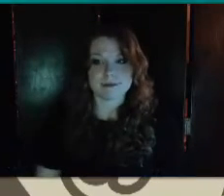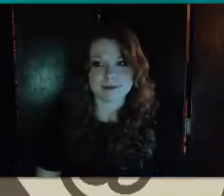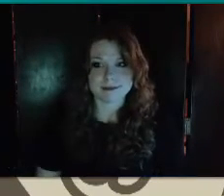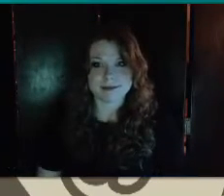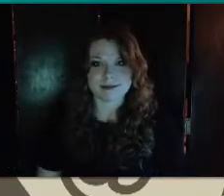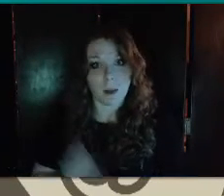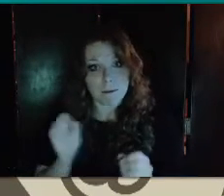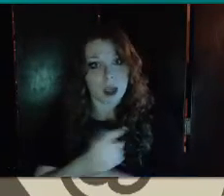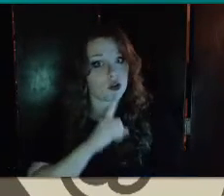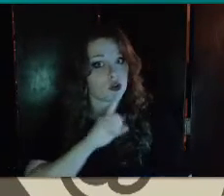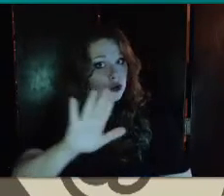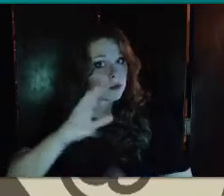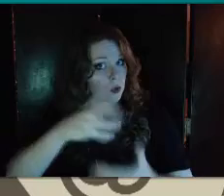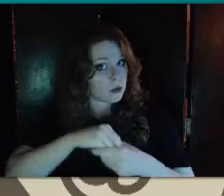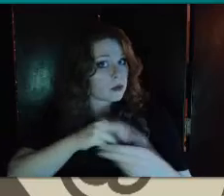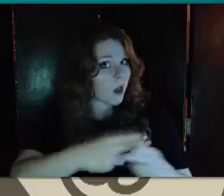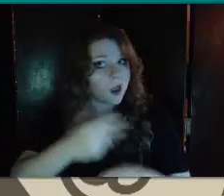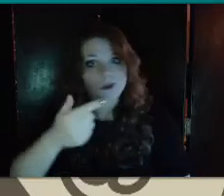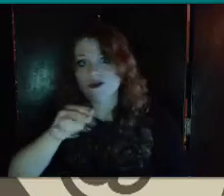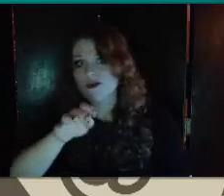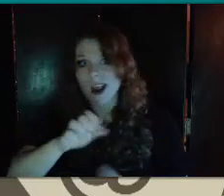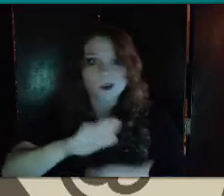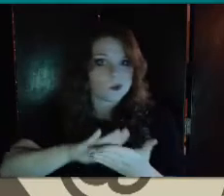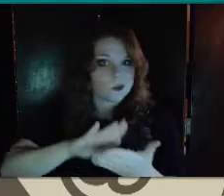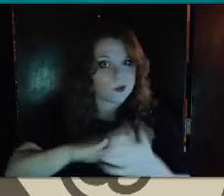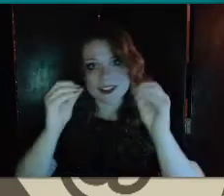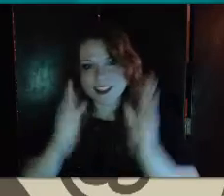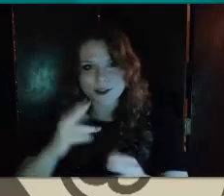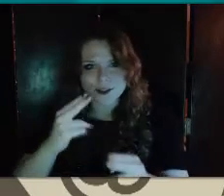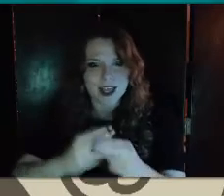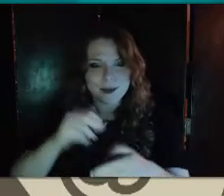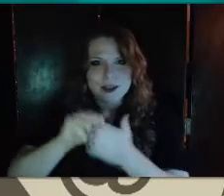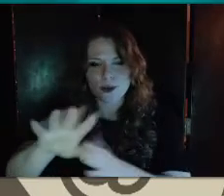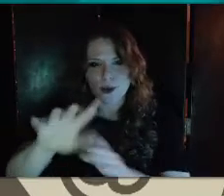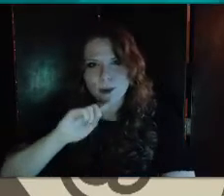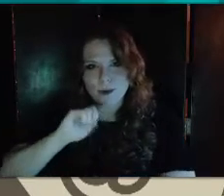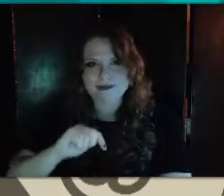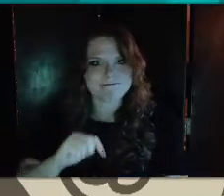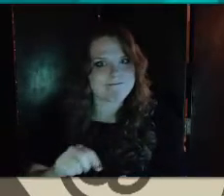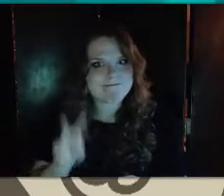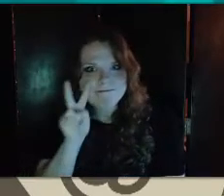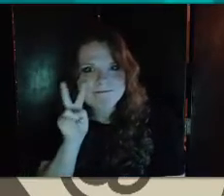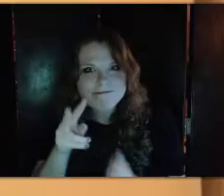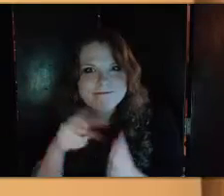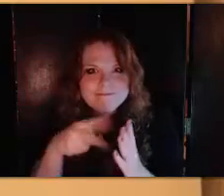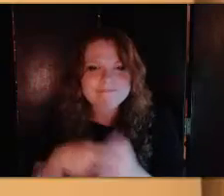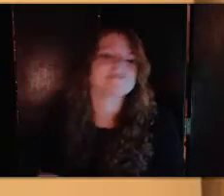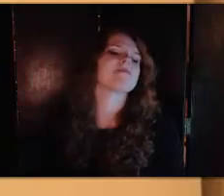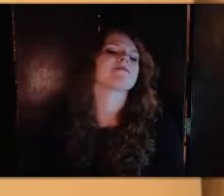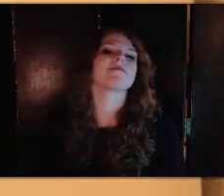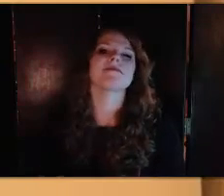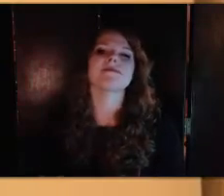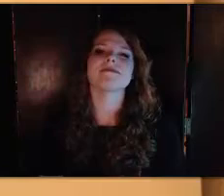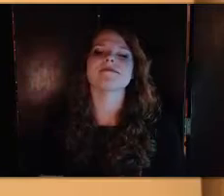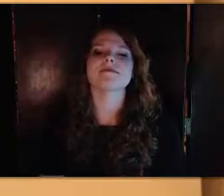ket.org/newsquiz. Just be sure to include your name, grade, school, and teacher's name in your response. Can't wait to read those. All right,